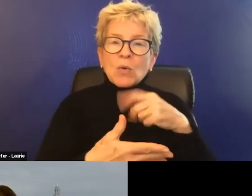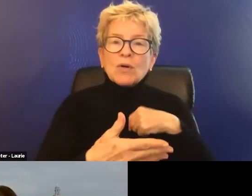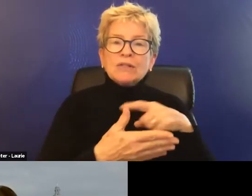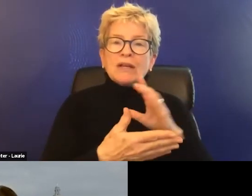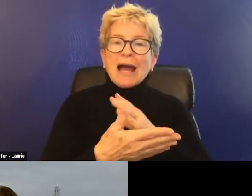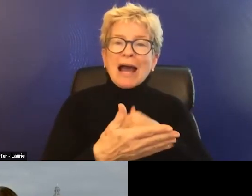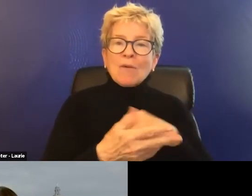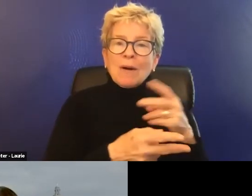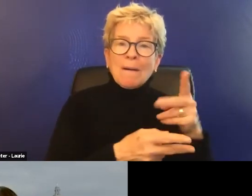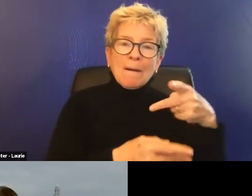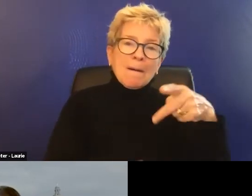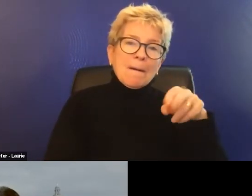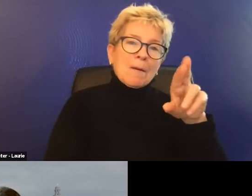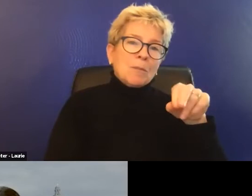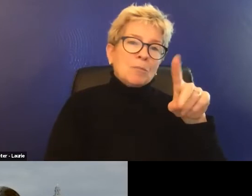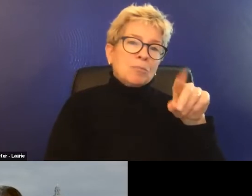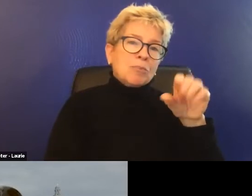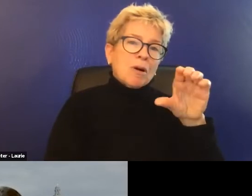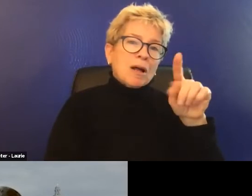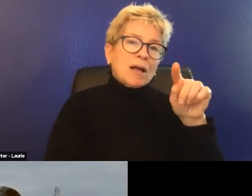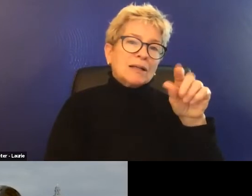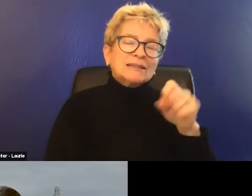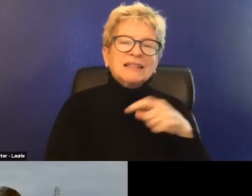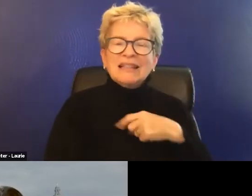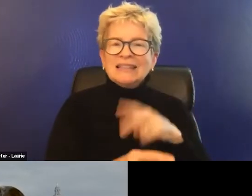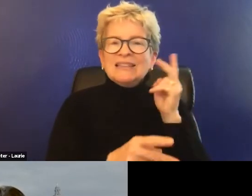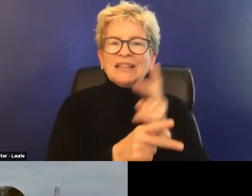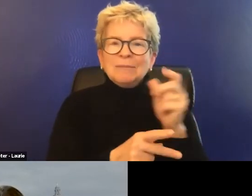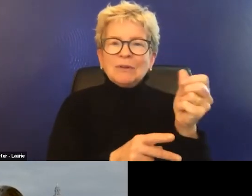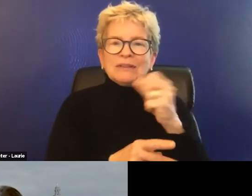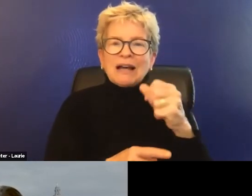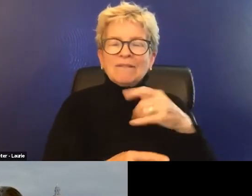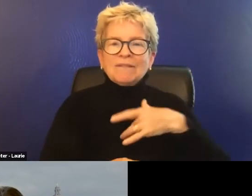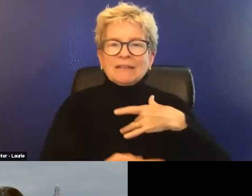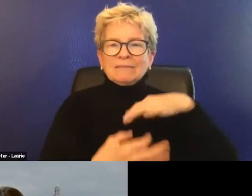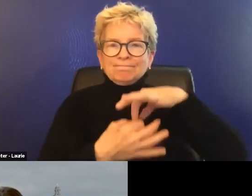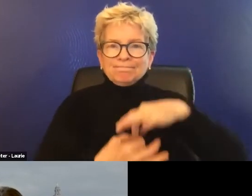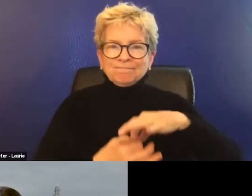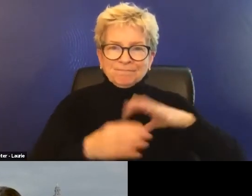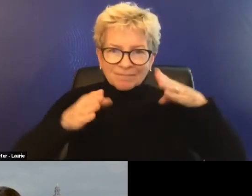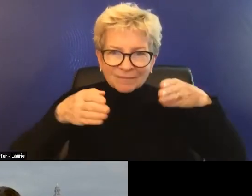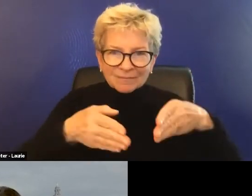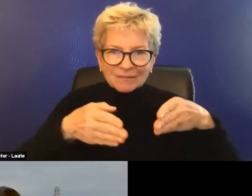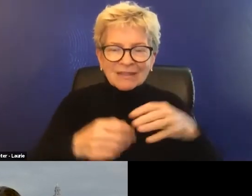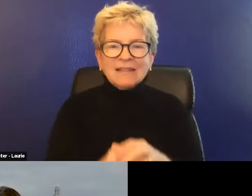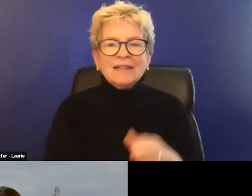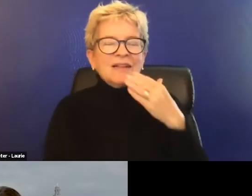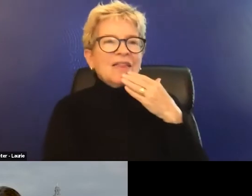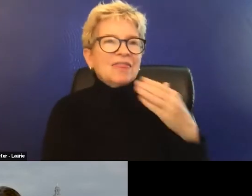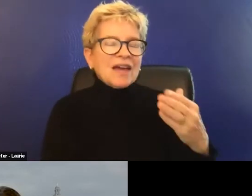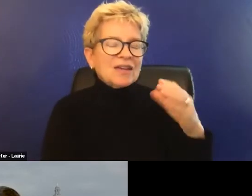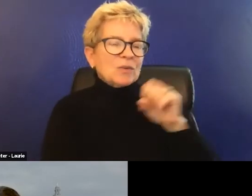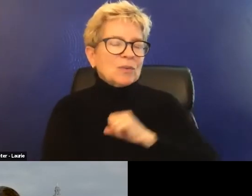make sure we keep ourselves centered. That's what I would ask of everyone here. Thank you. Thank you, Senator Dingra. A couple